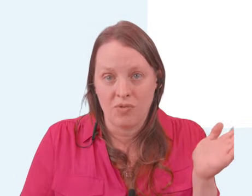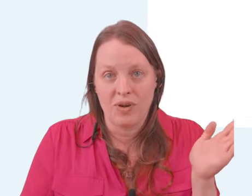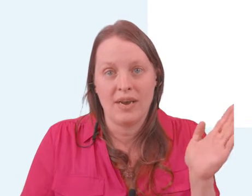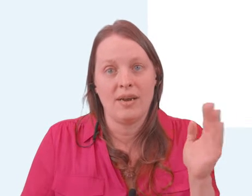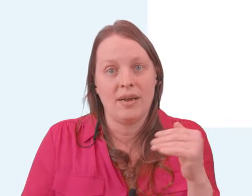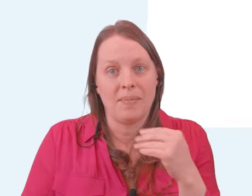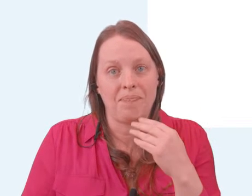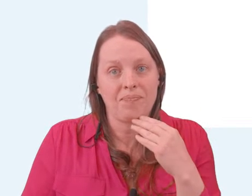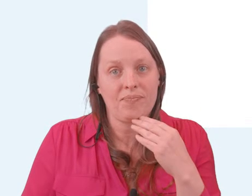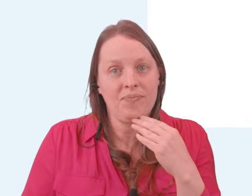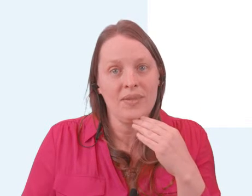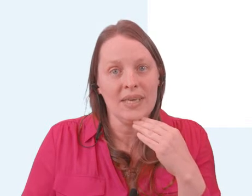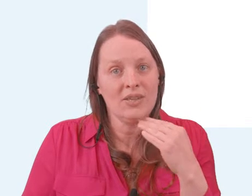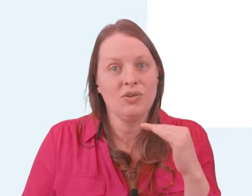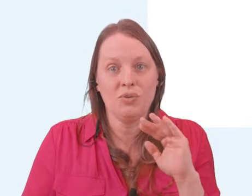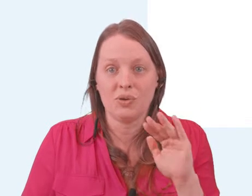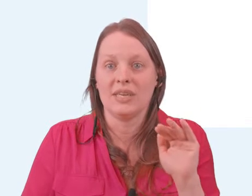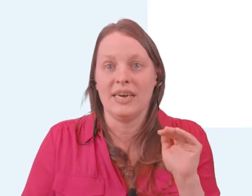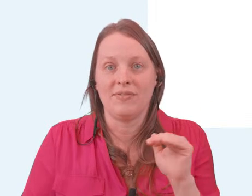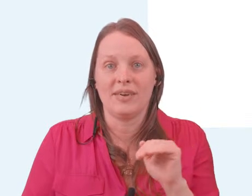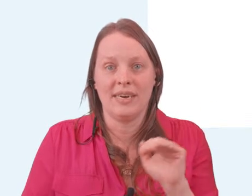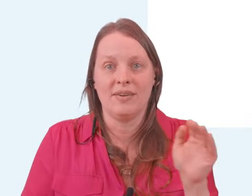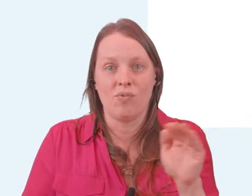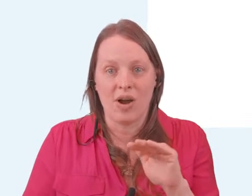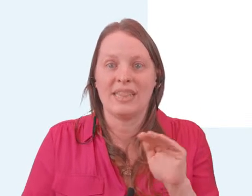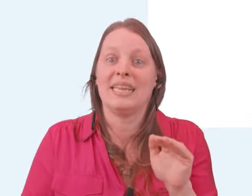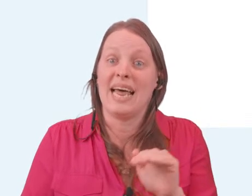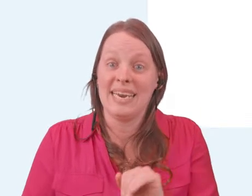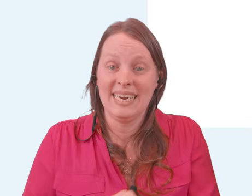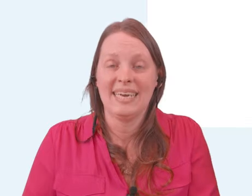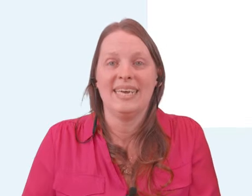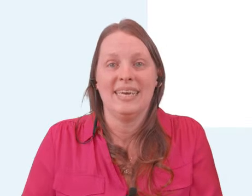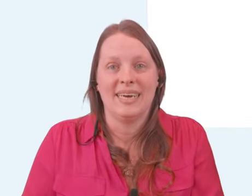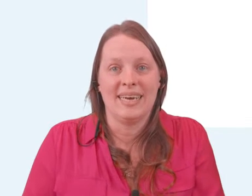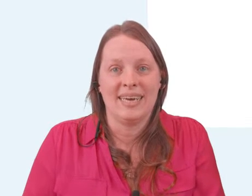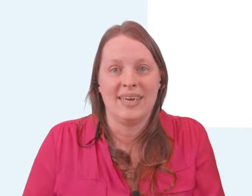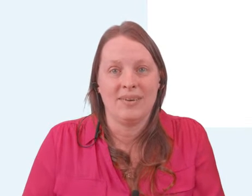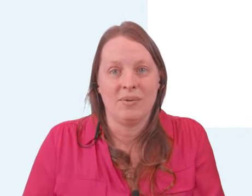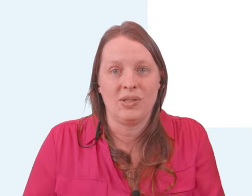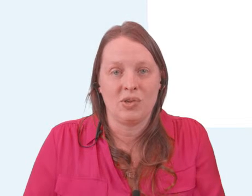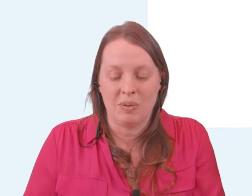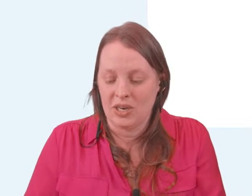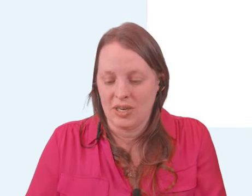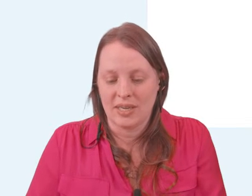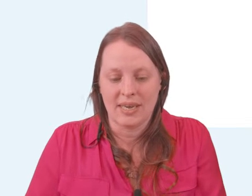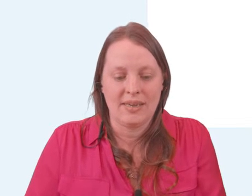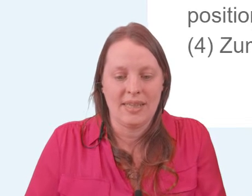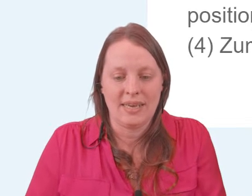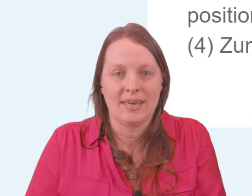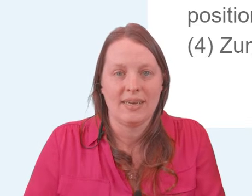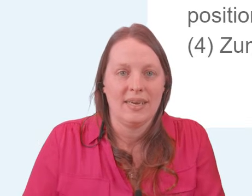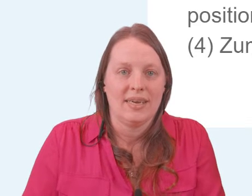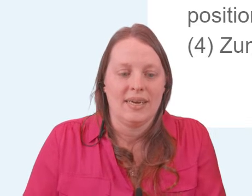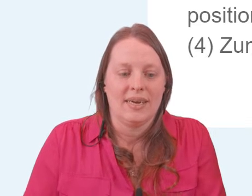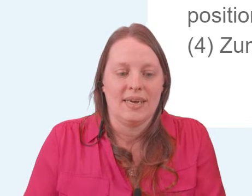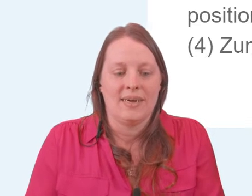something like Zofran. And so you really have to kind of walk the line with those patients, I